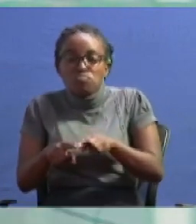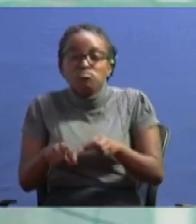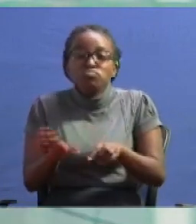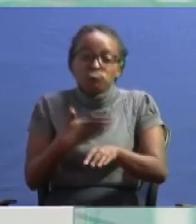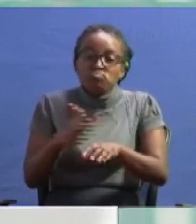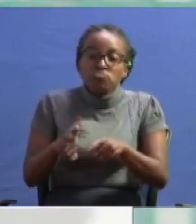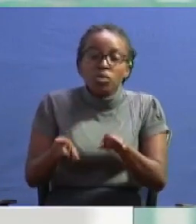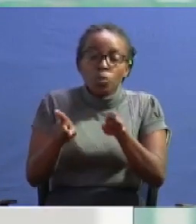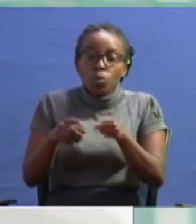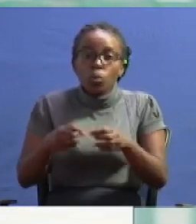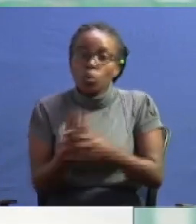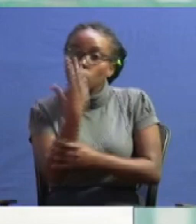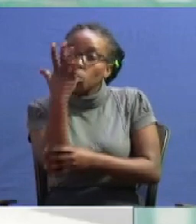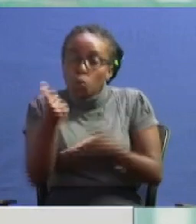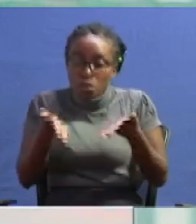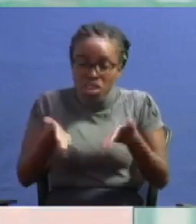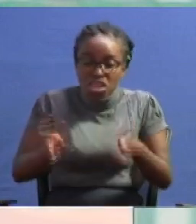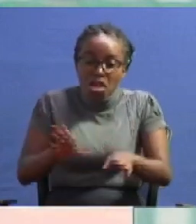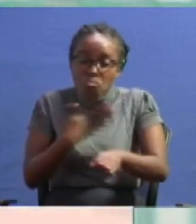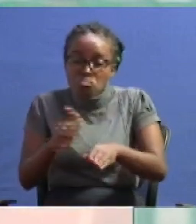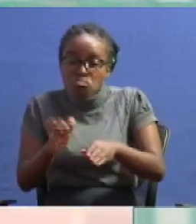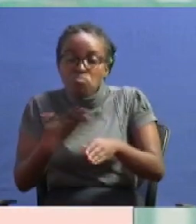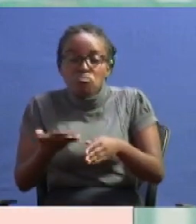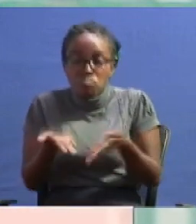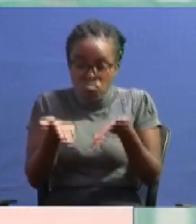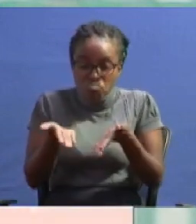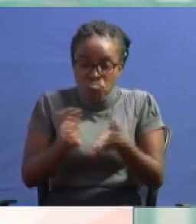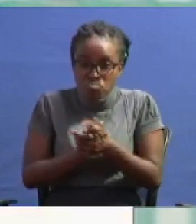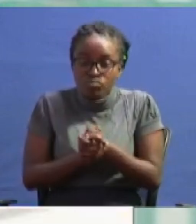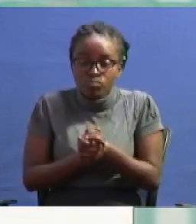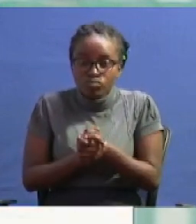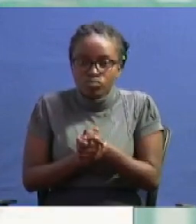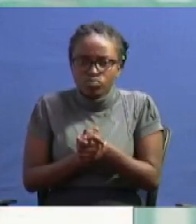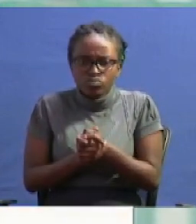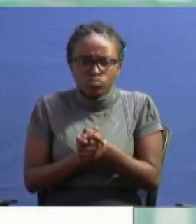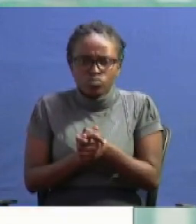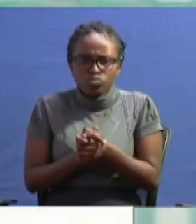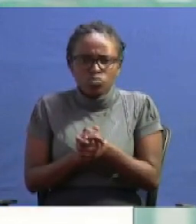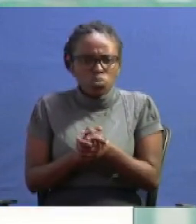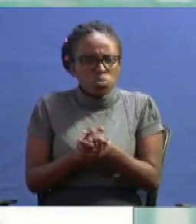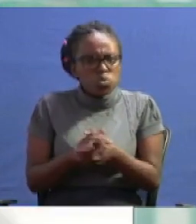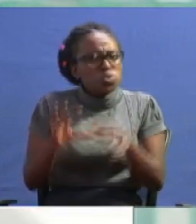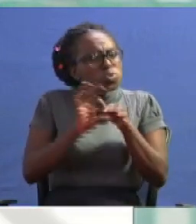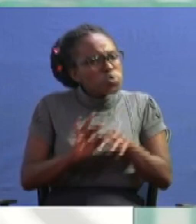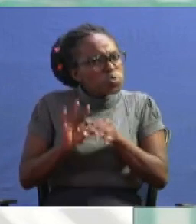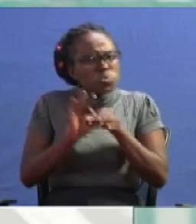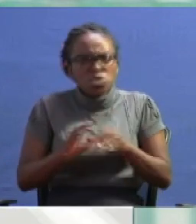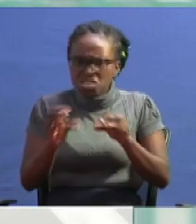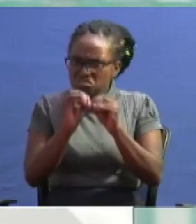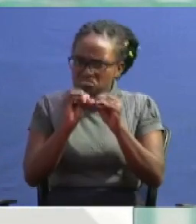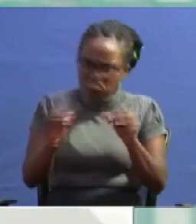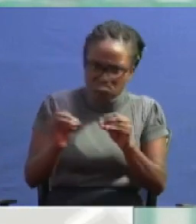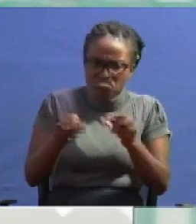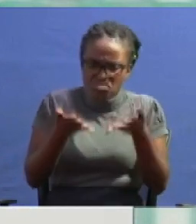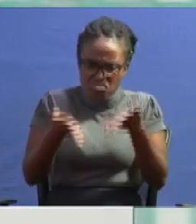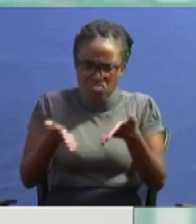people, groom them, and now they are singing his song. Yes, are they causing disunity in the mountain? They are. Why? Because they are singing